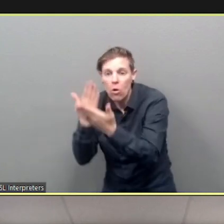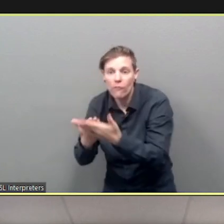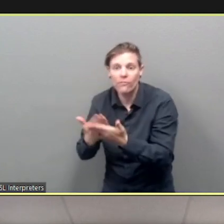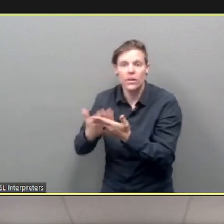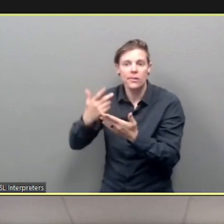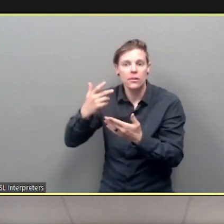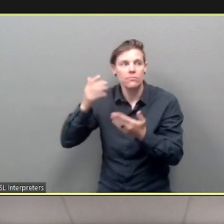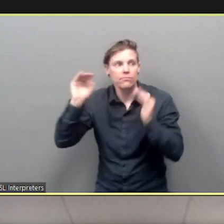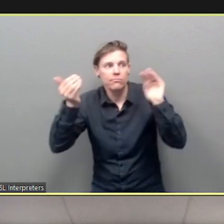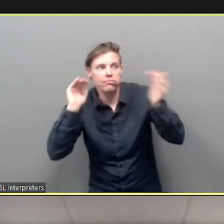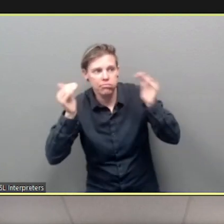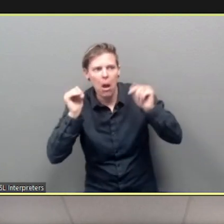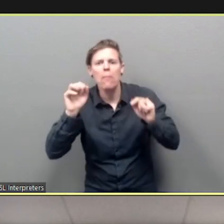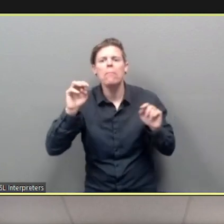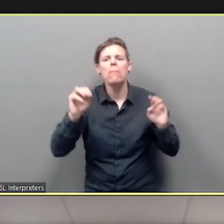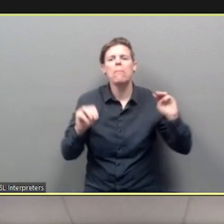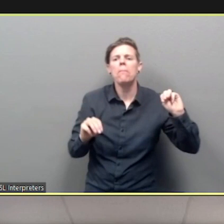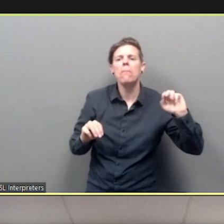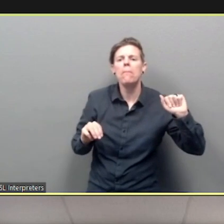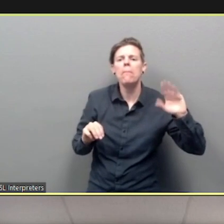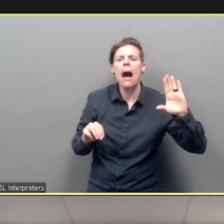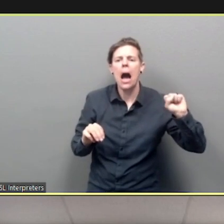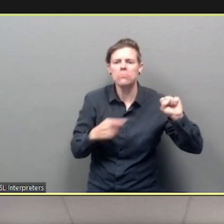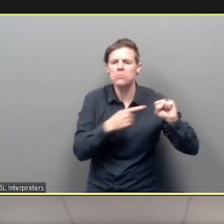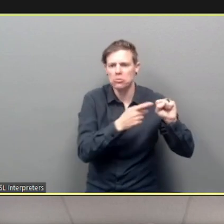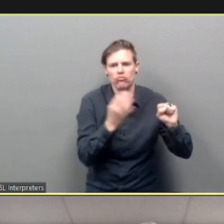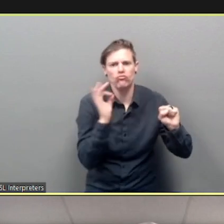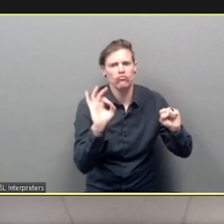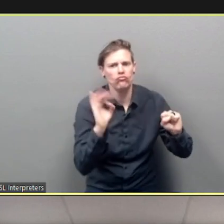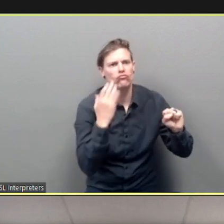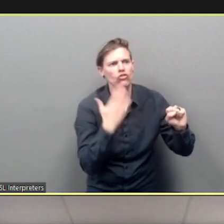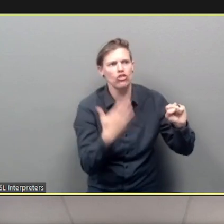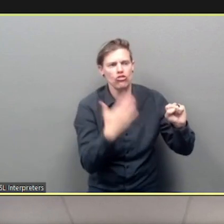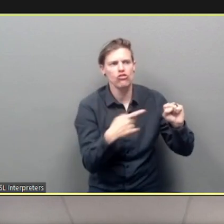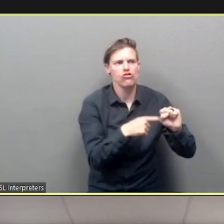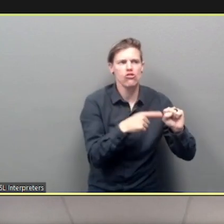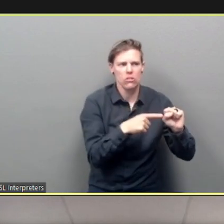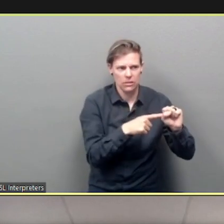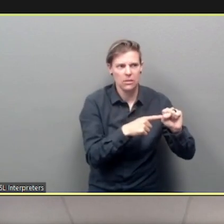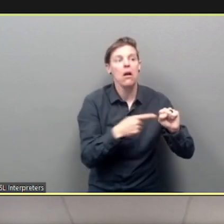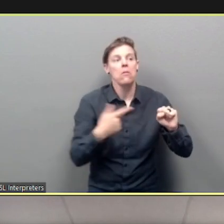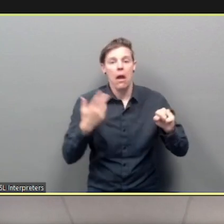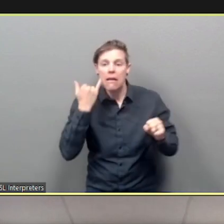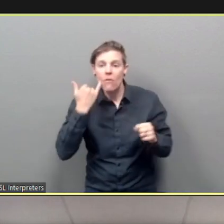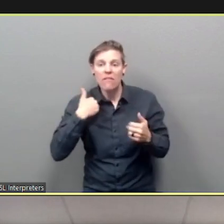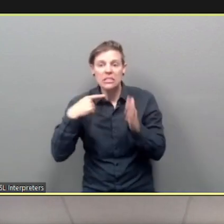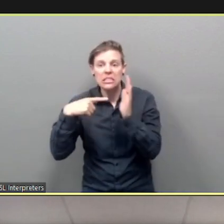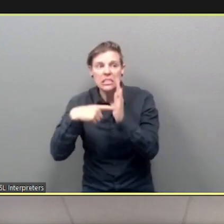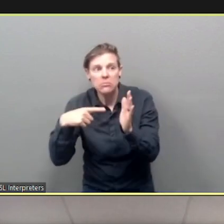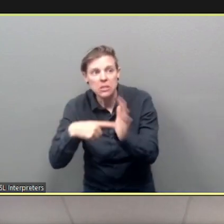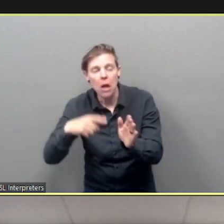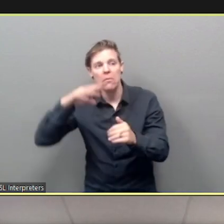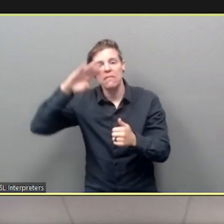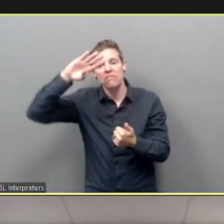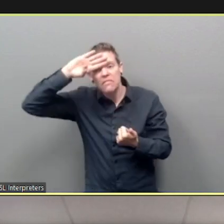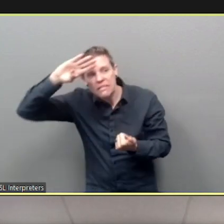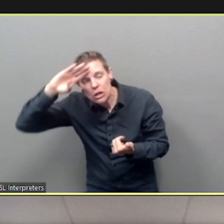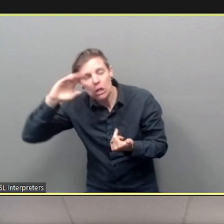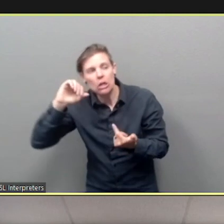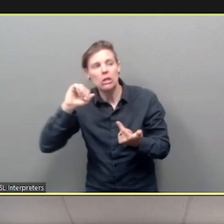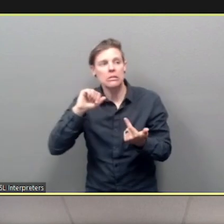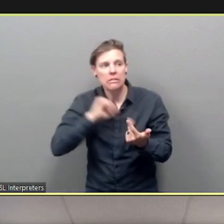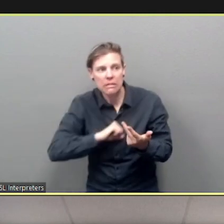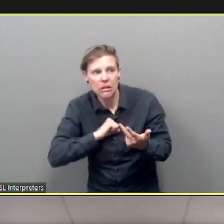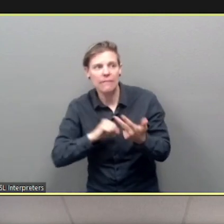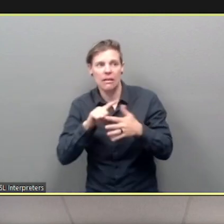monoclonal antibodies, symptomatic people with a positive COVID test who are at higher risk for hospitalization or